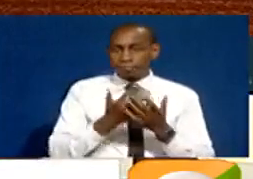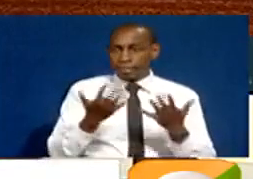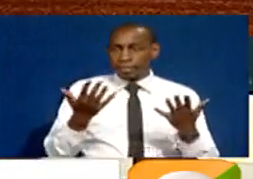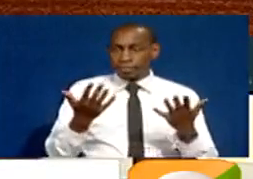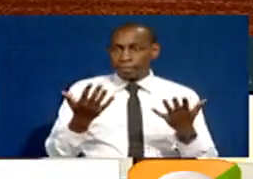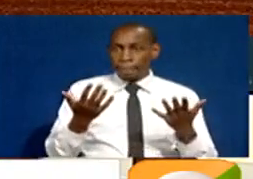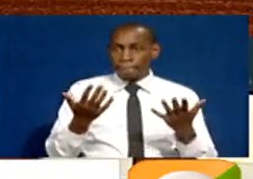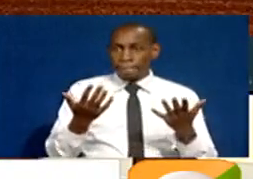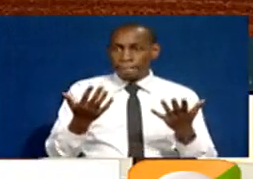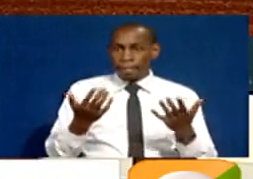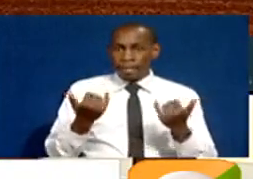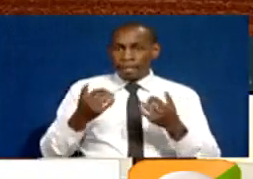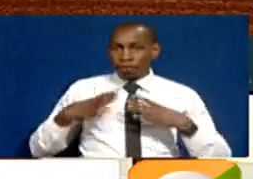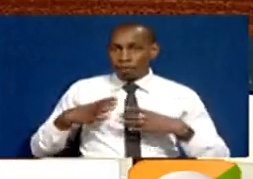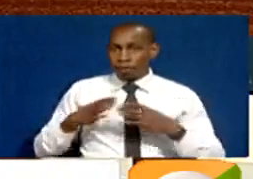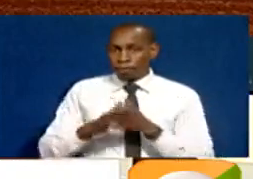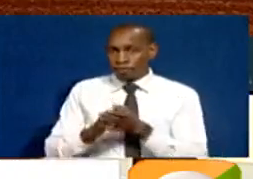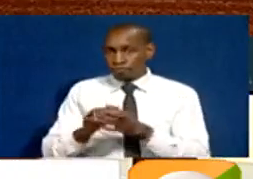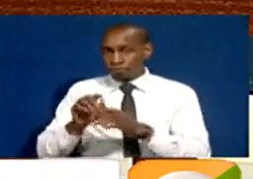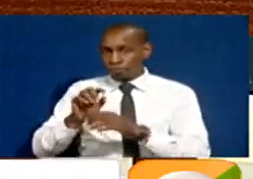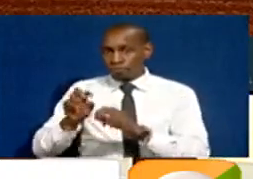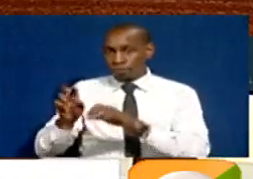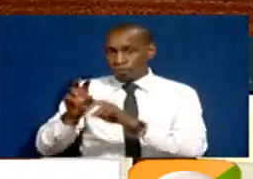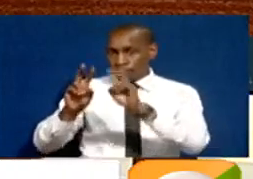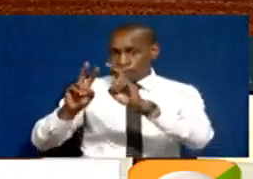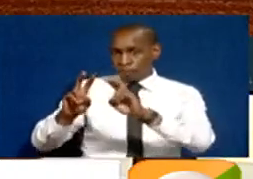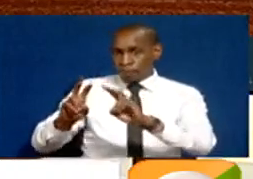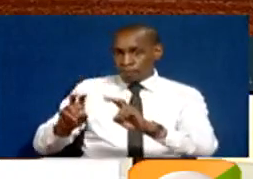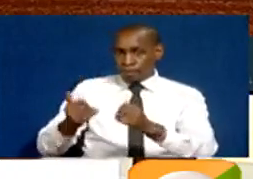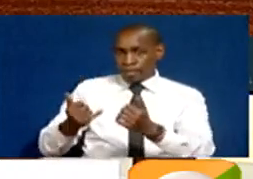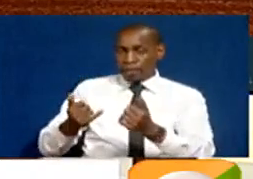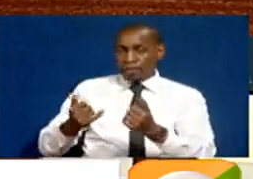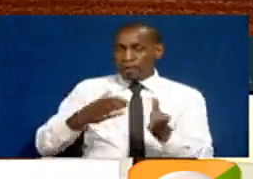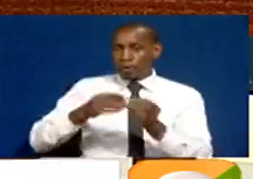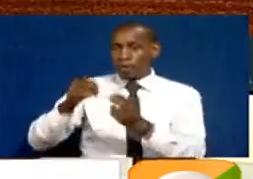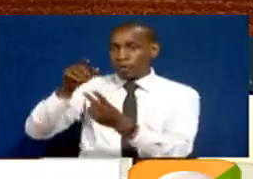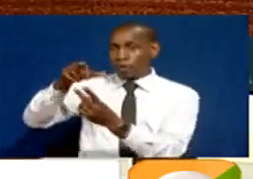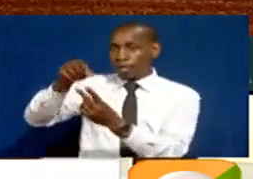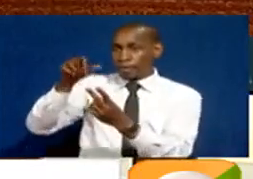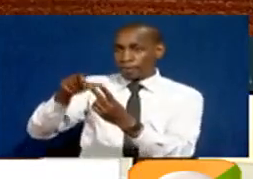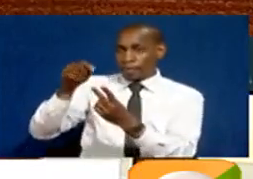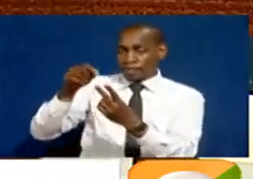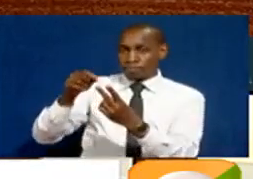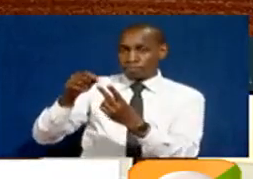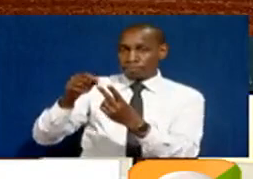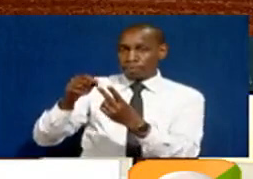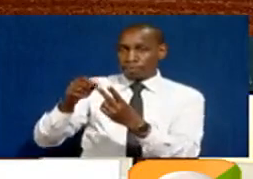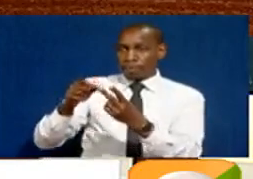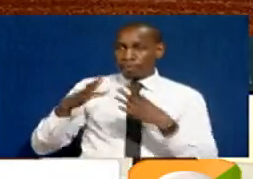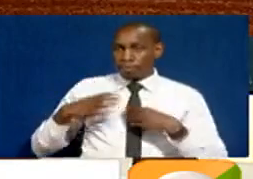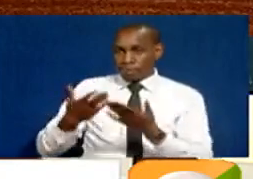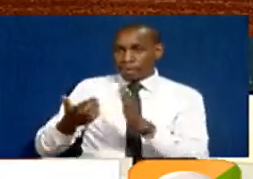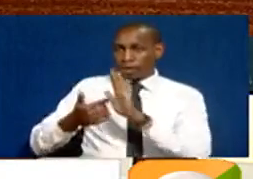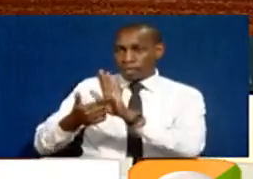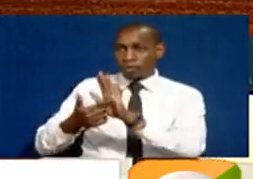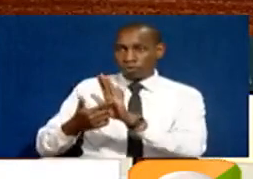things. So in a population survey, you go and select a subset of that population which